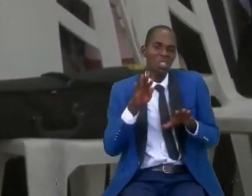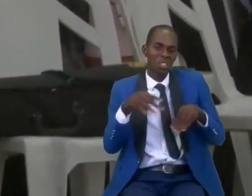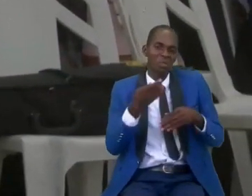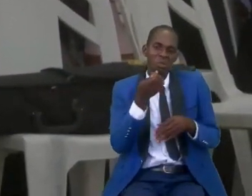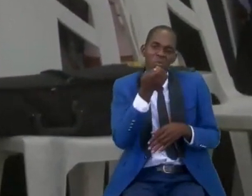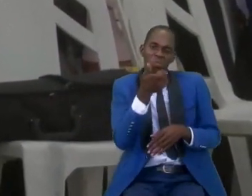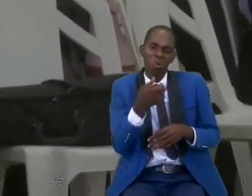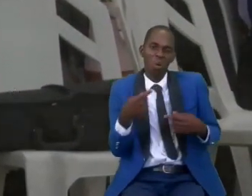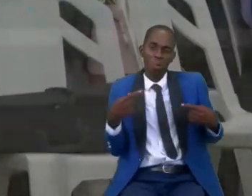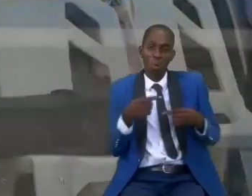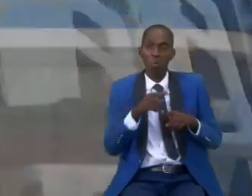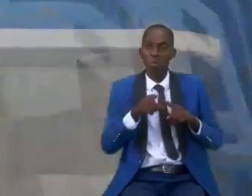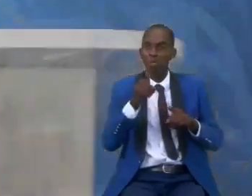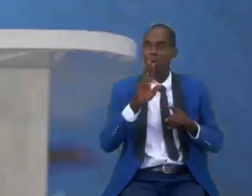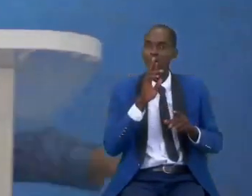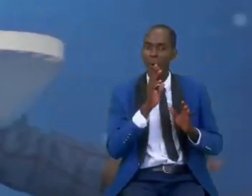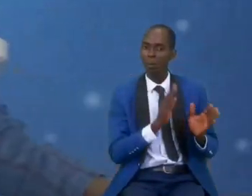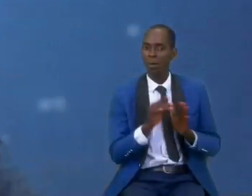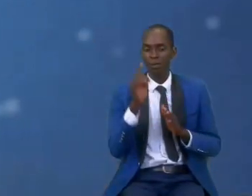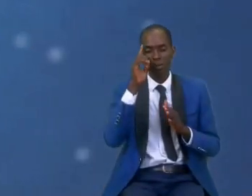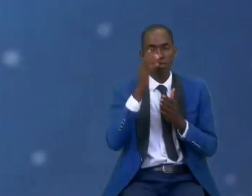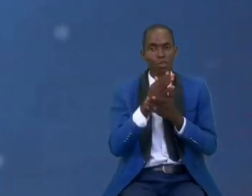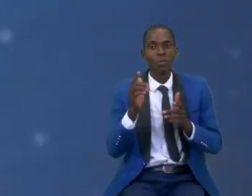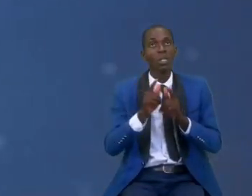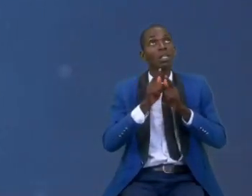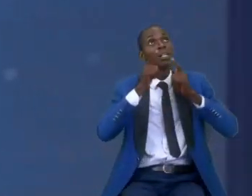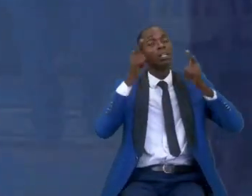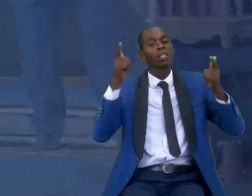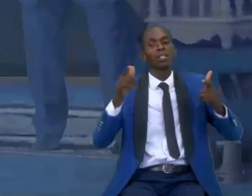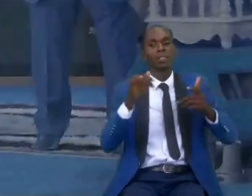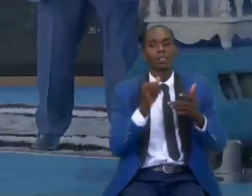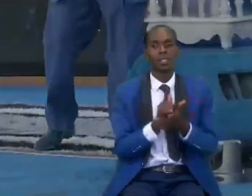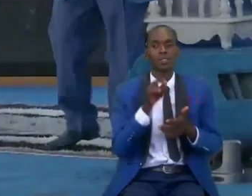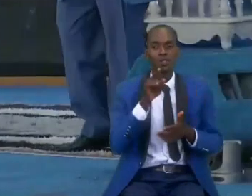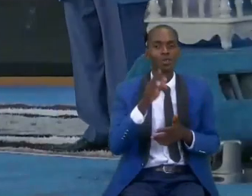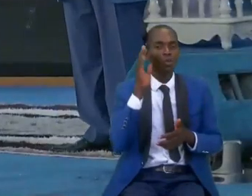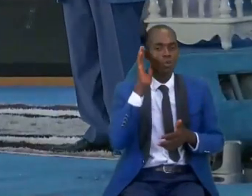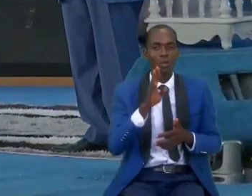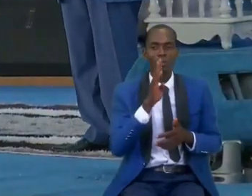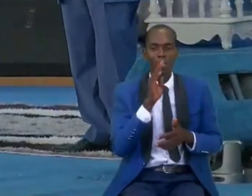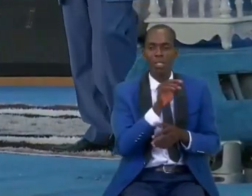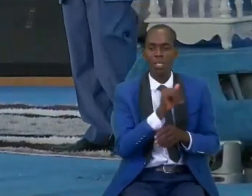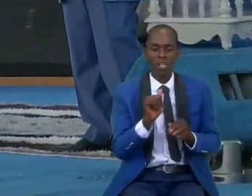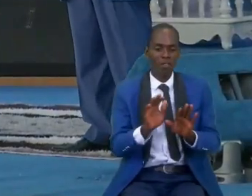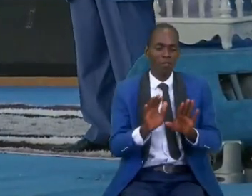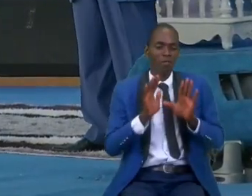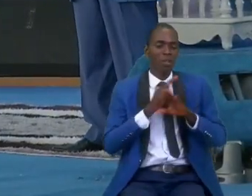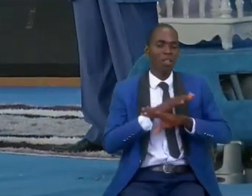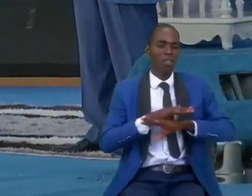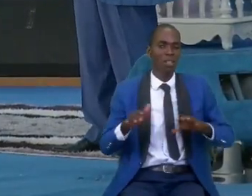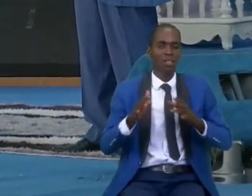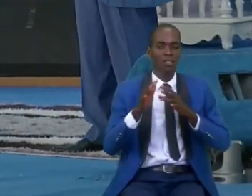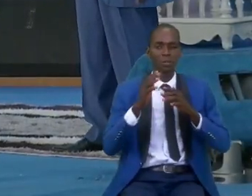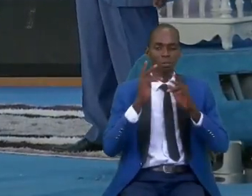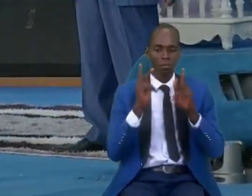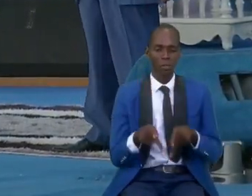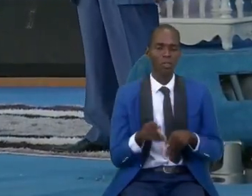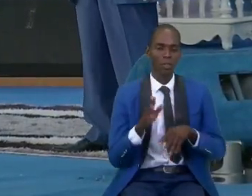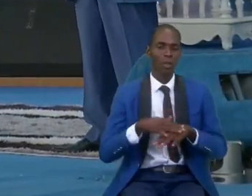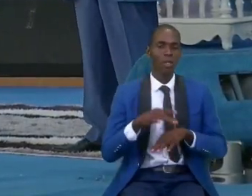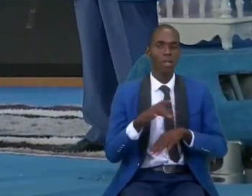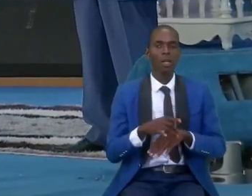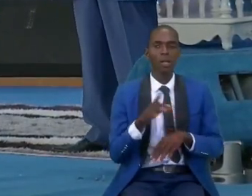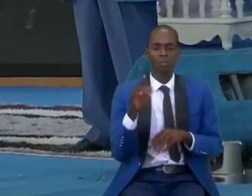will be a fearless creature here on earth. And you thought it was a good thing, and then you go in